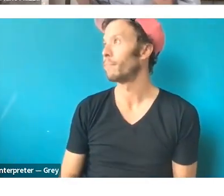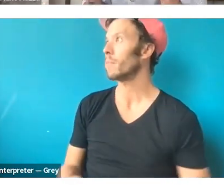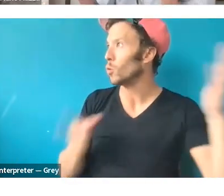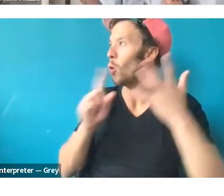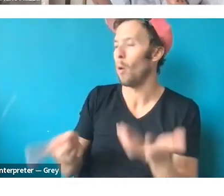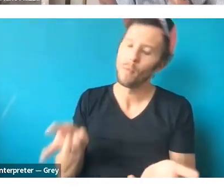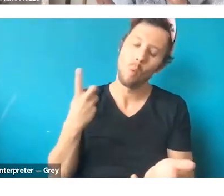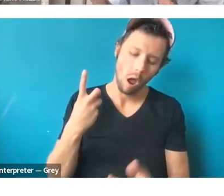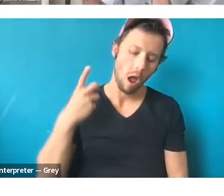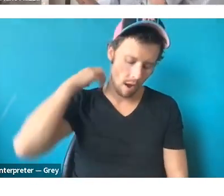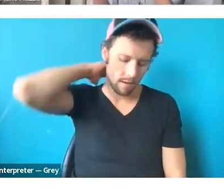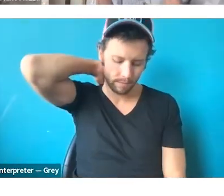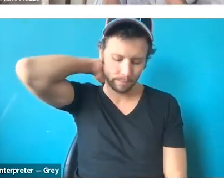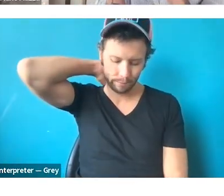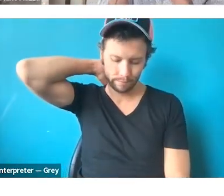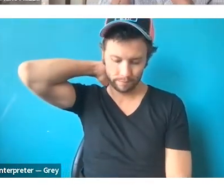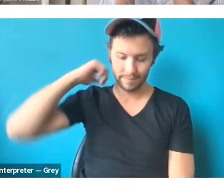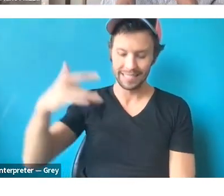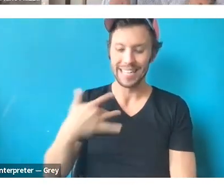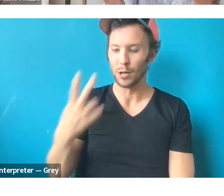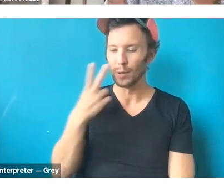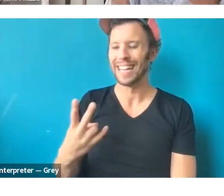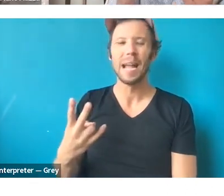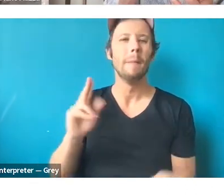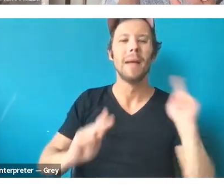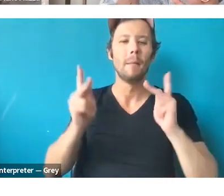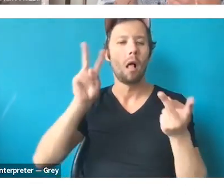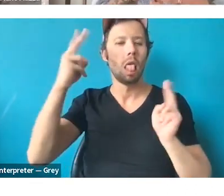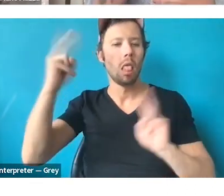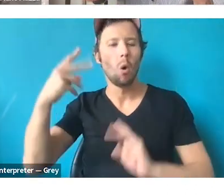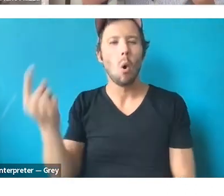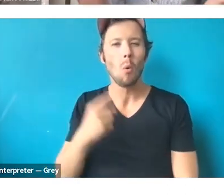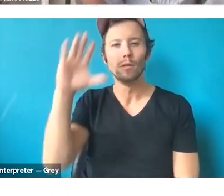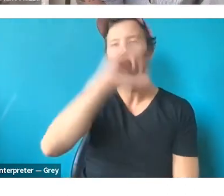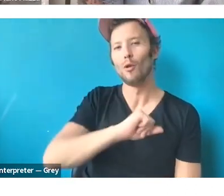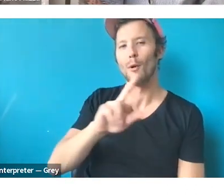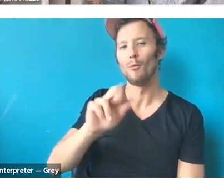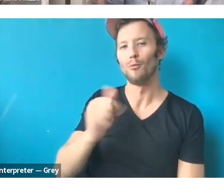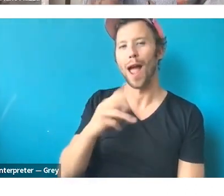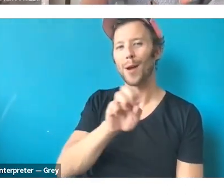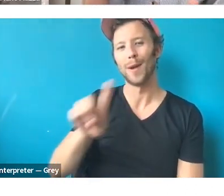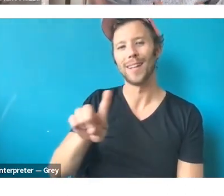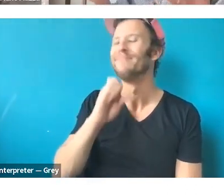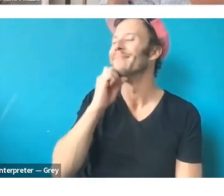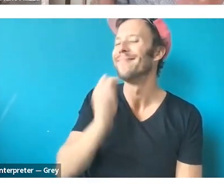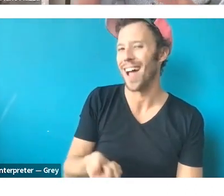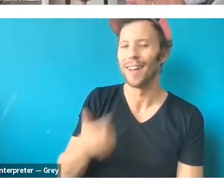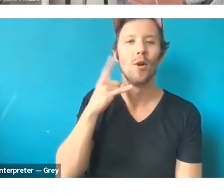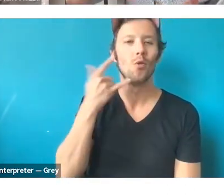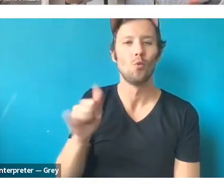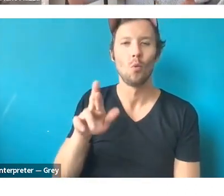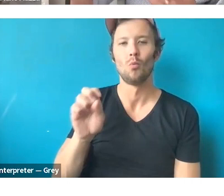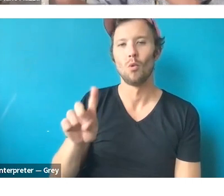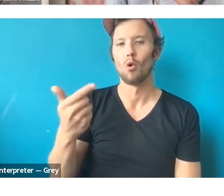see that commonly gets mixed up with ragweed is goldenrod. So goldenrod is this beautiful yellow plant that shows up around in